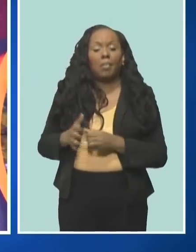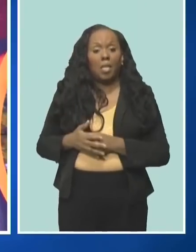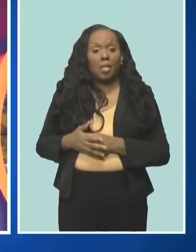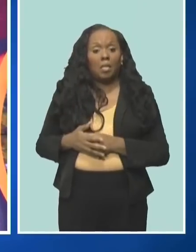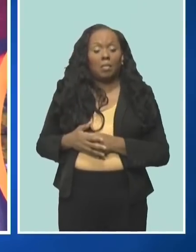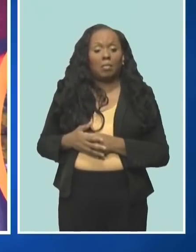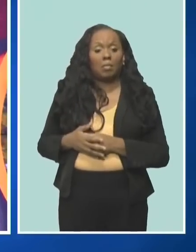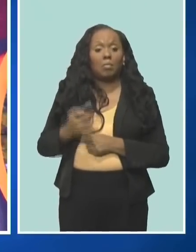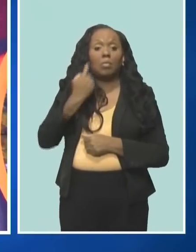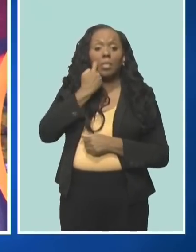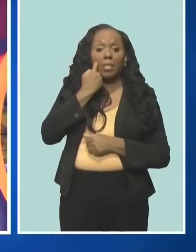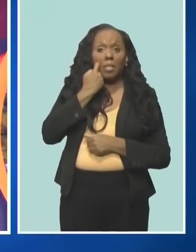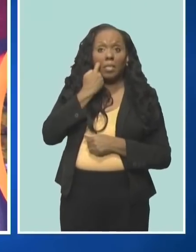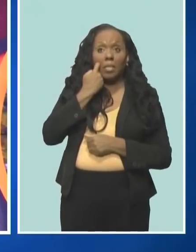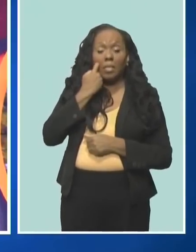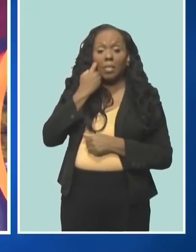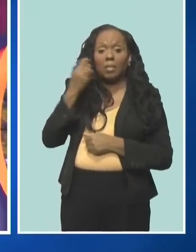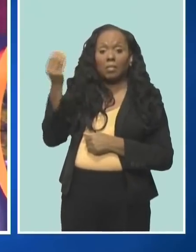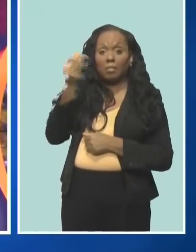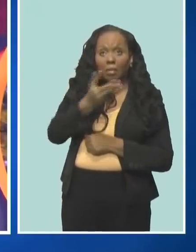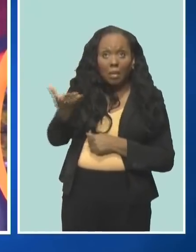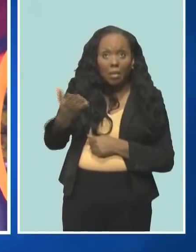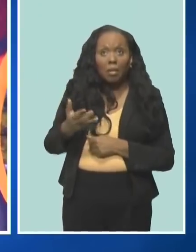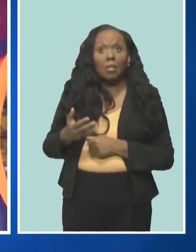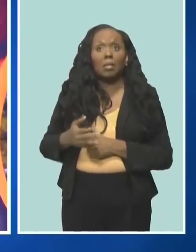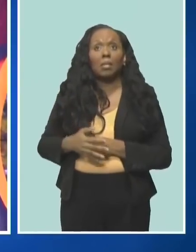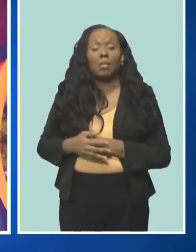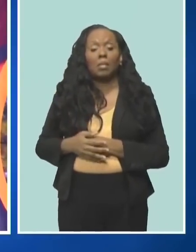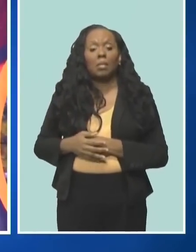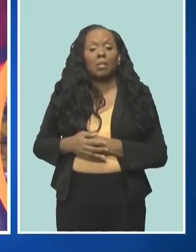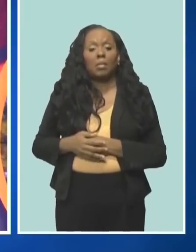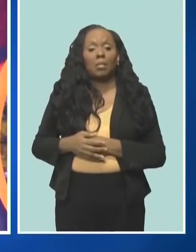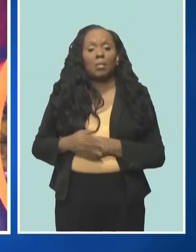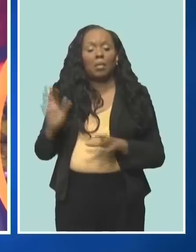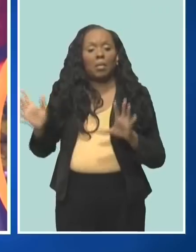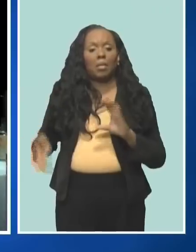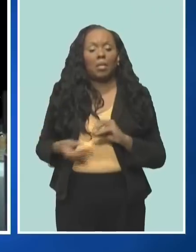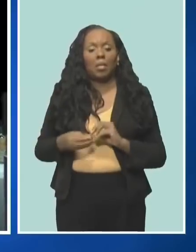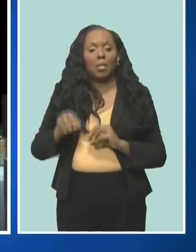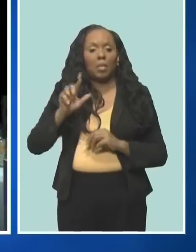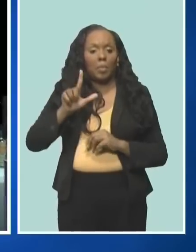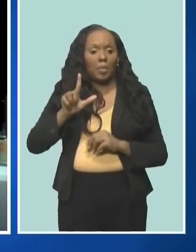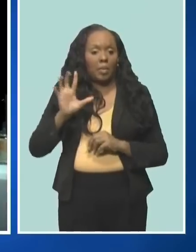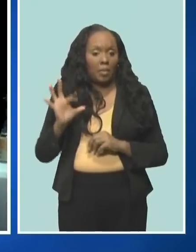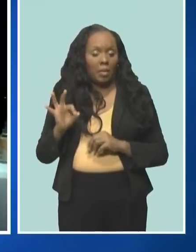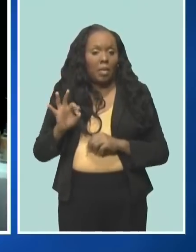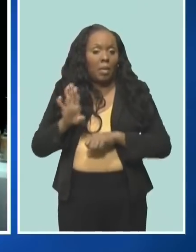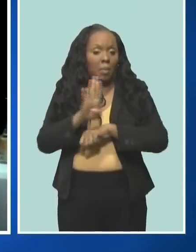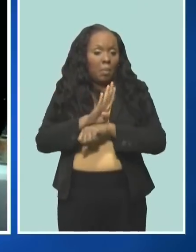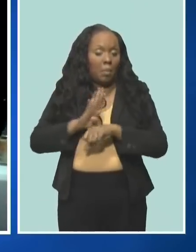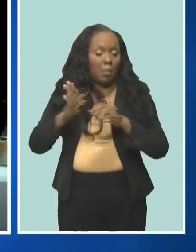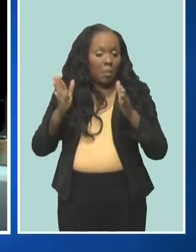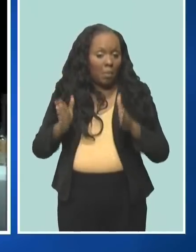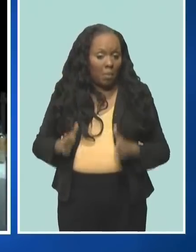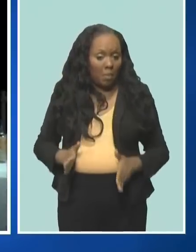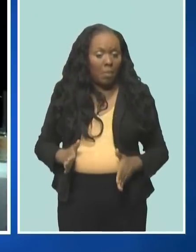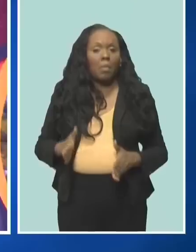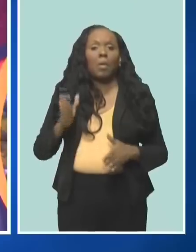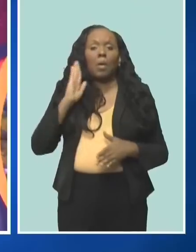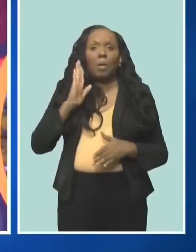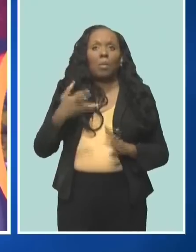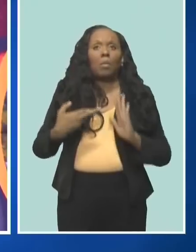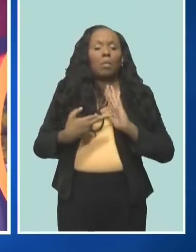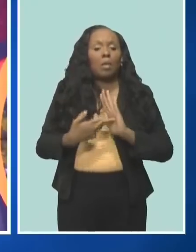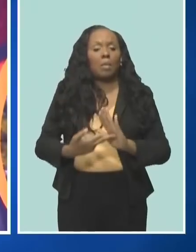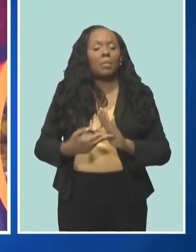you heard, we have 29 local, and I stress on local chefs and mixologists